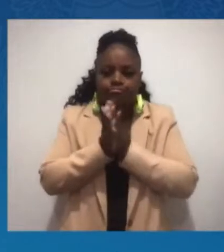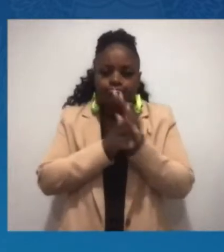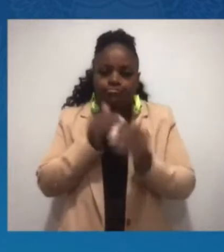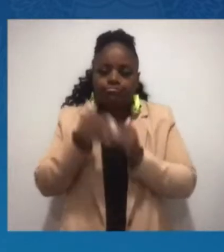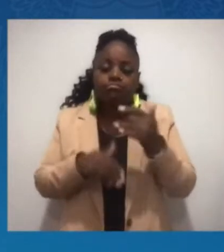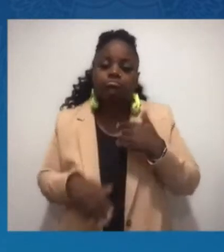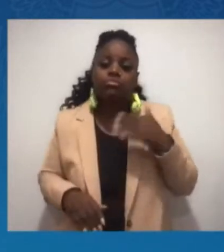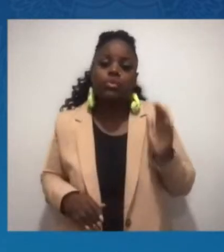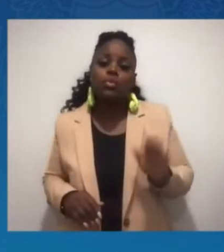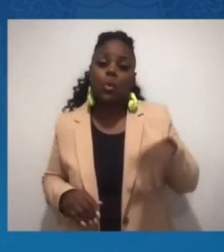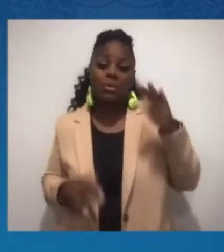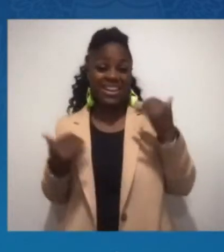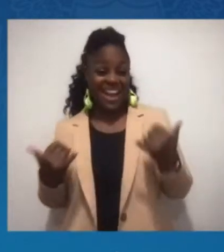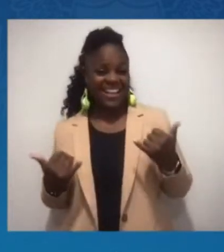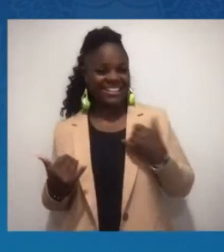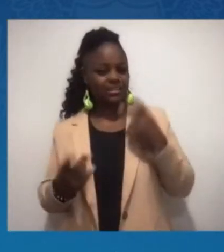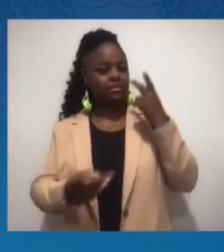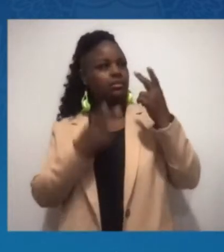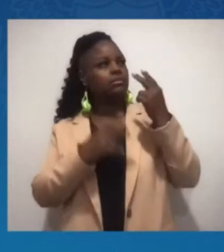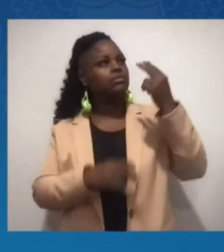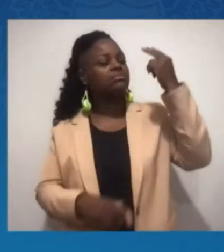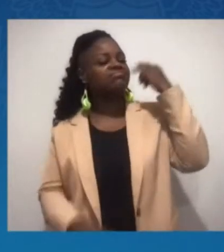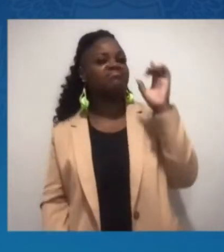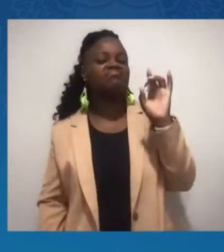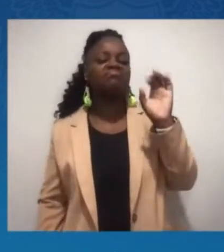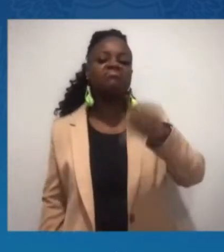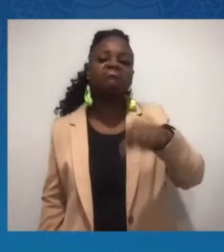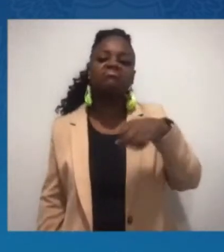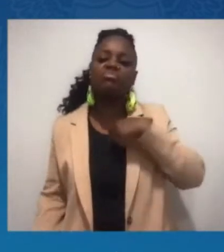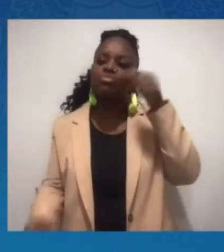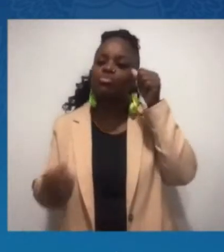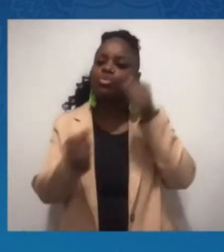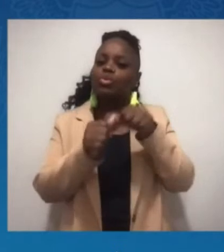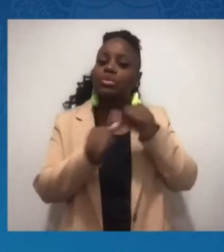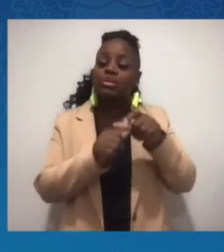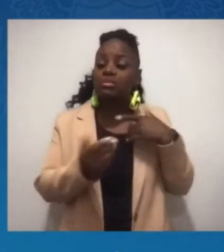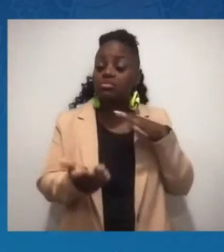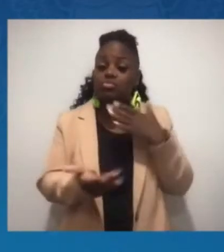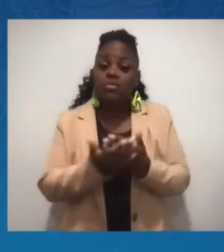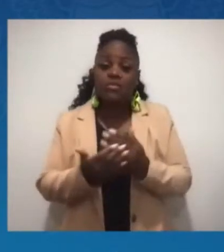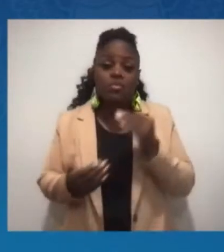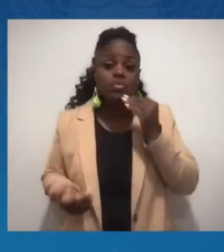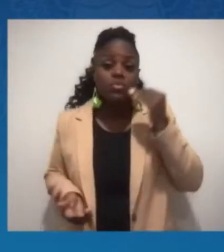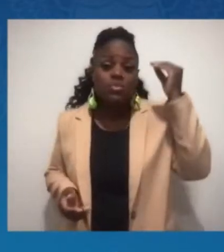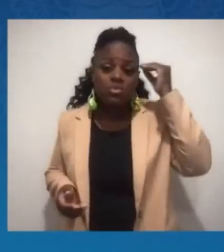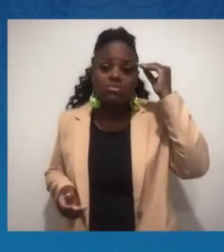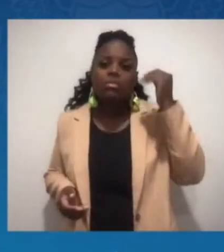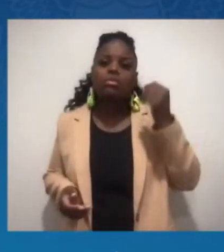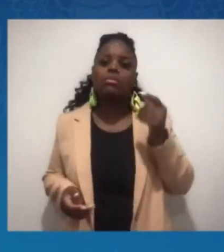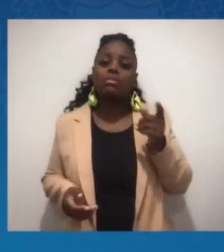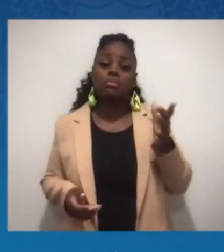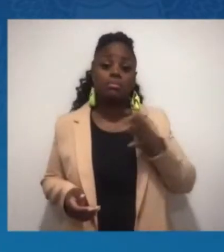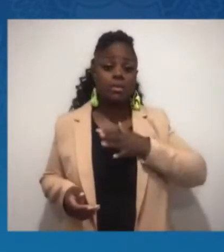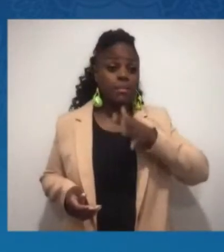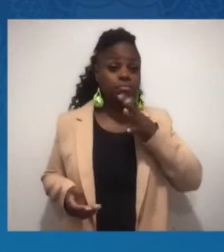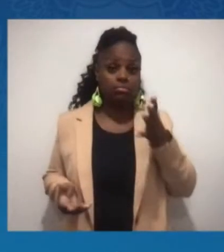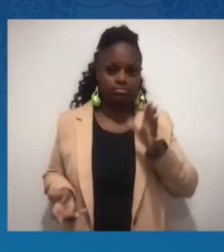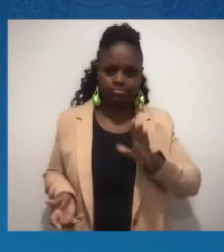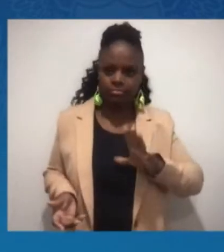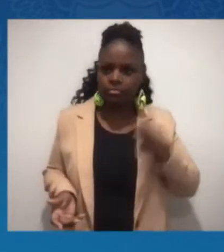mother coming home and being frankly outraged from time to time about